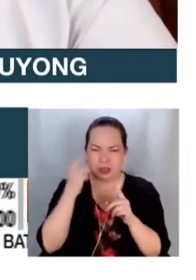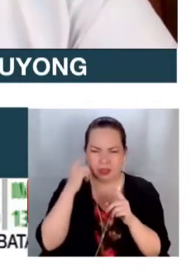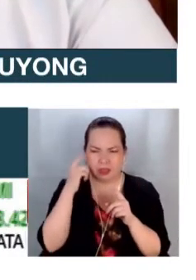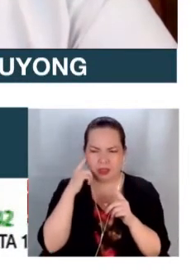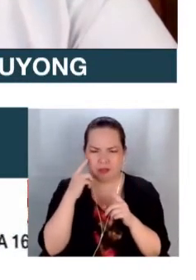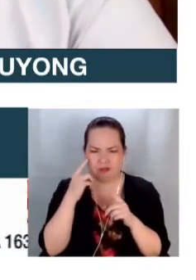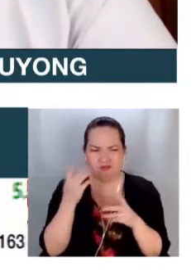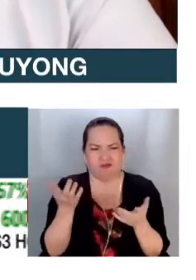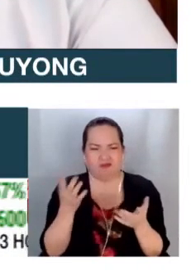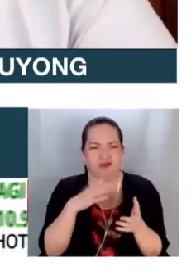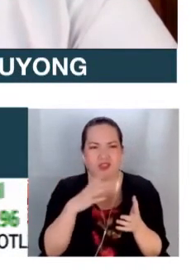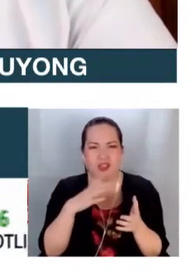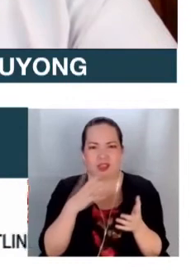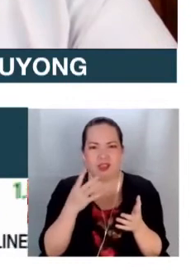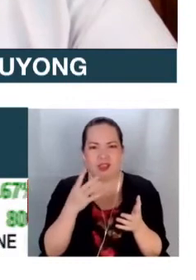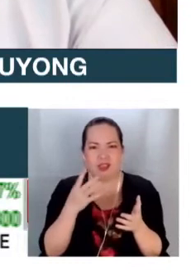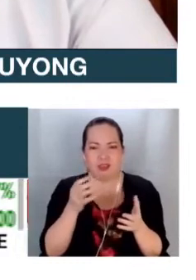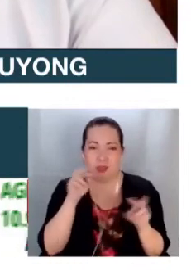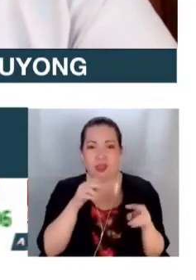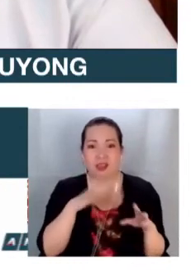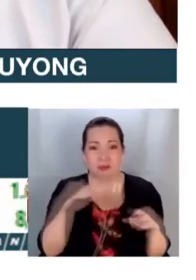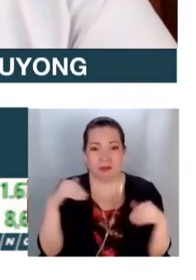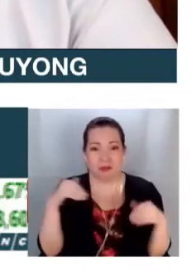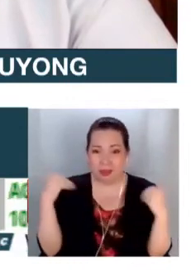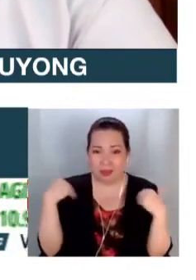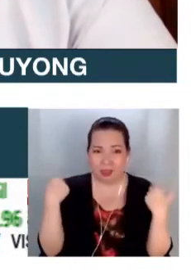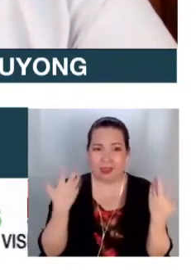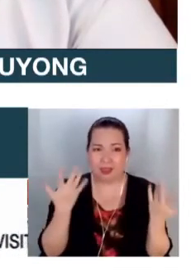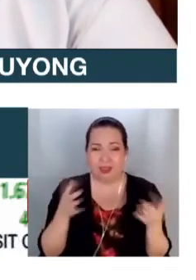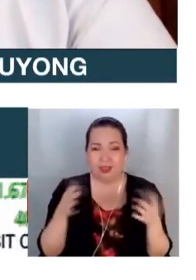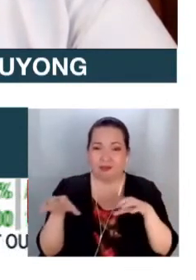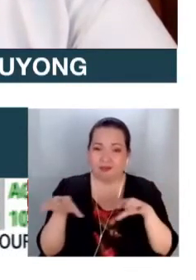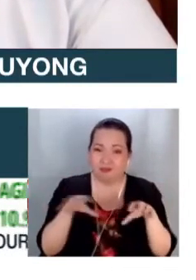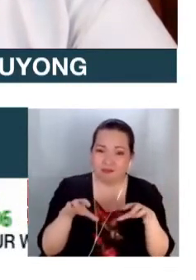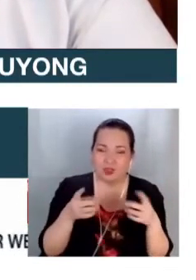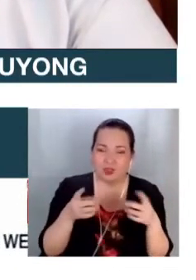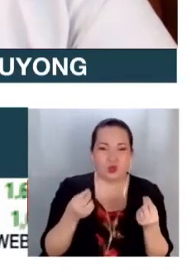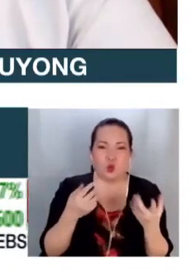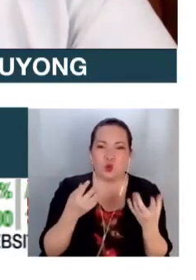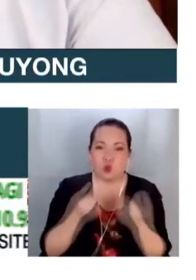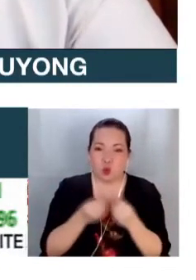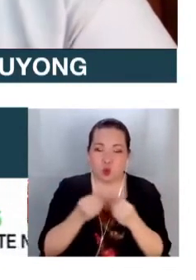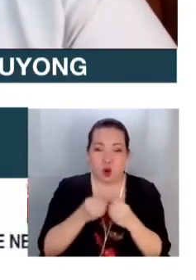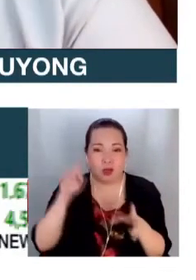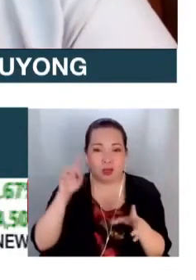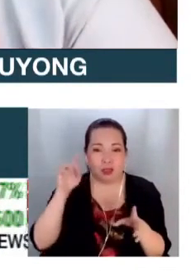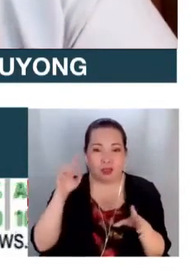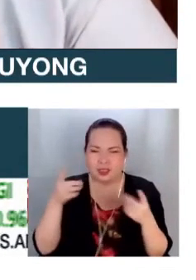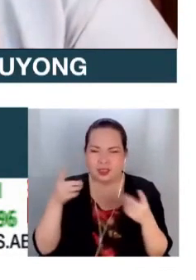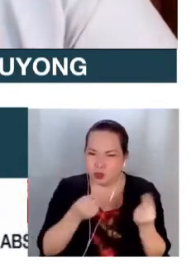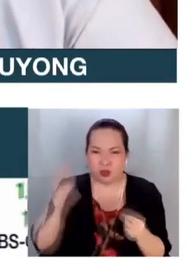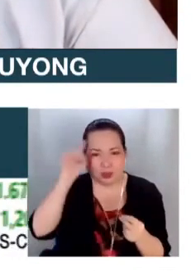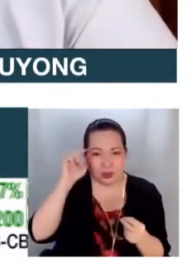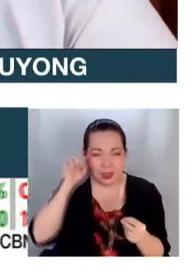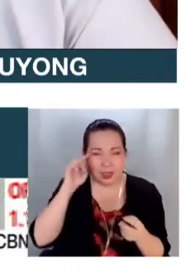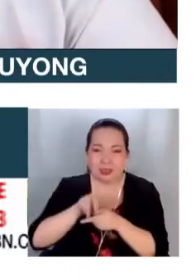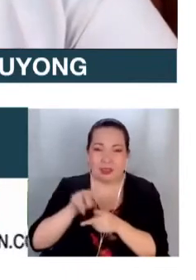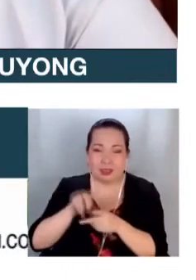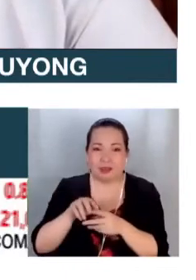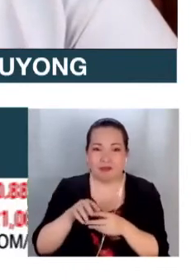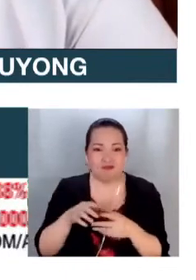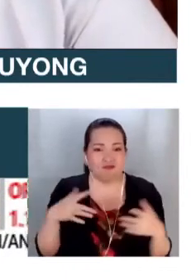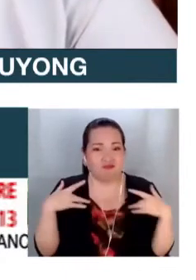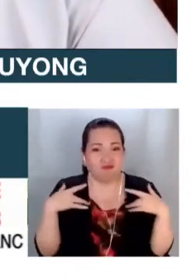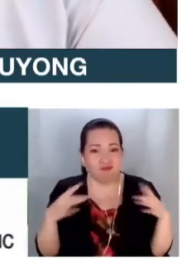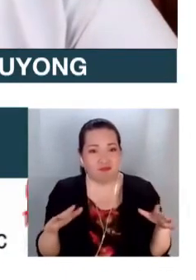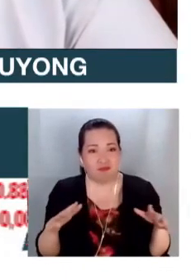kids, they're getting sexually active. That's all there is to it. But what they fail to comprehend is that this is